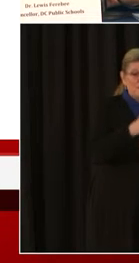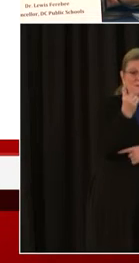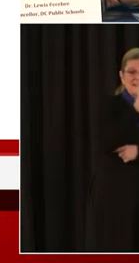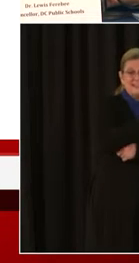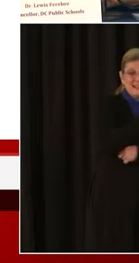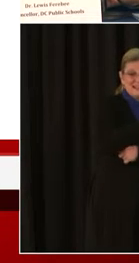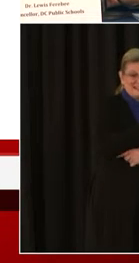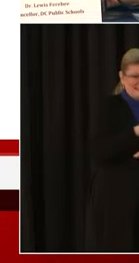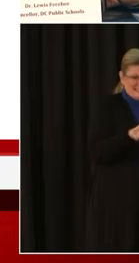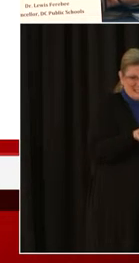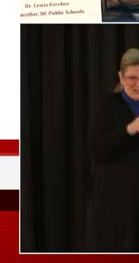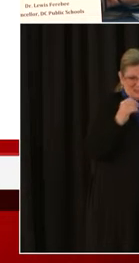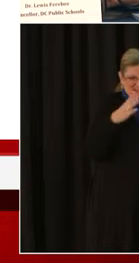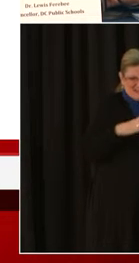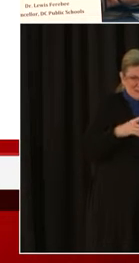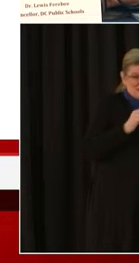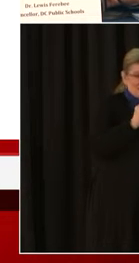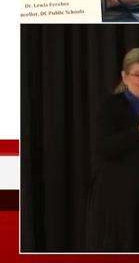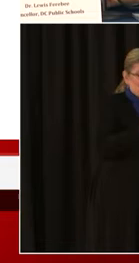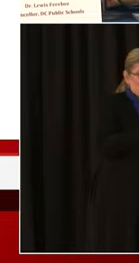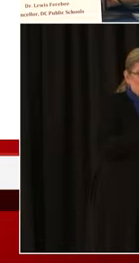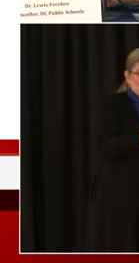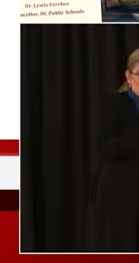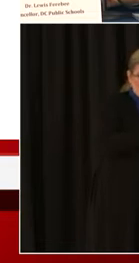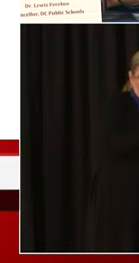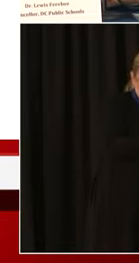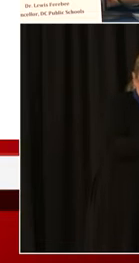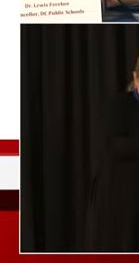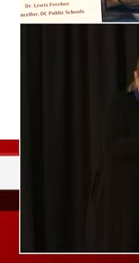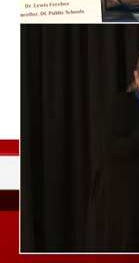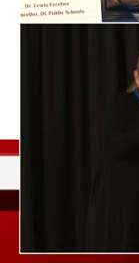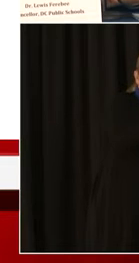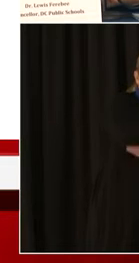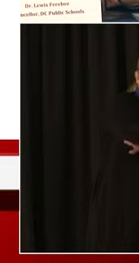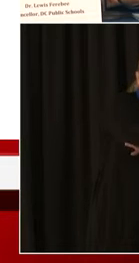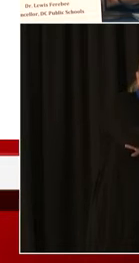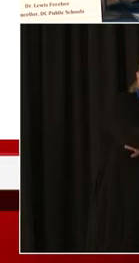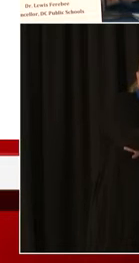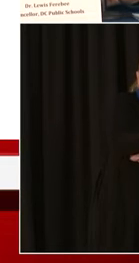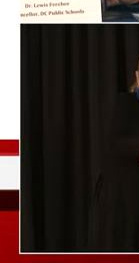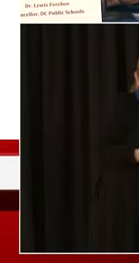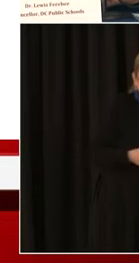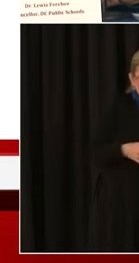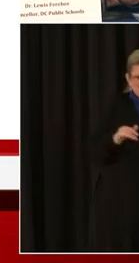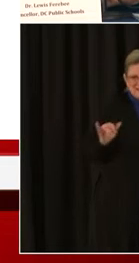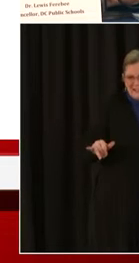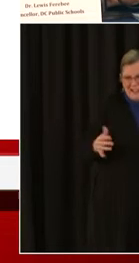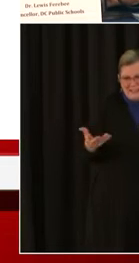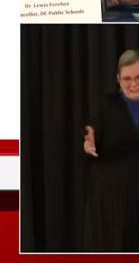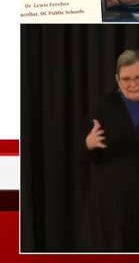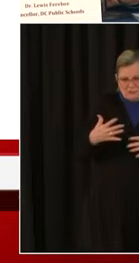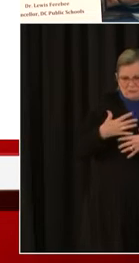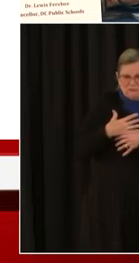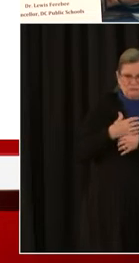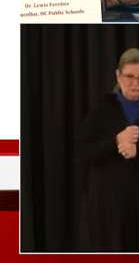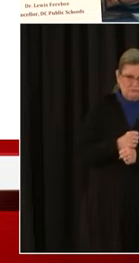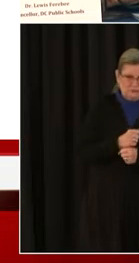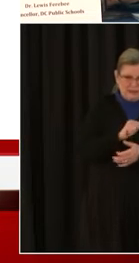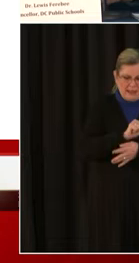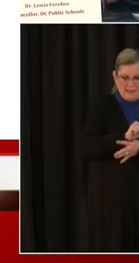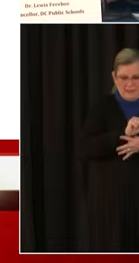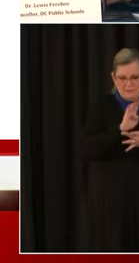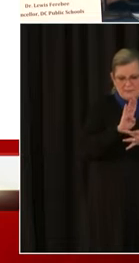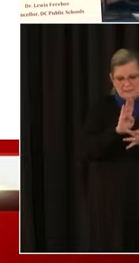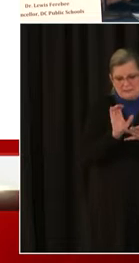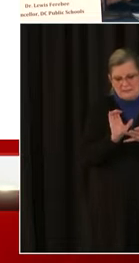then the teacher could be with another group of students in the afternoon. And so again, that's a recap of all of the 4